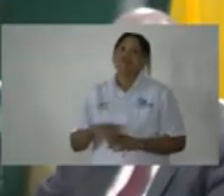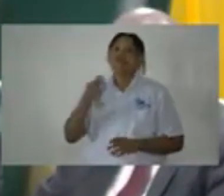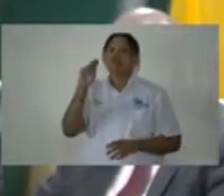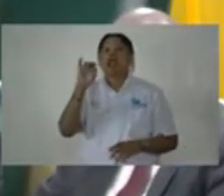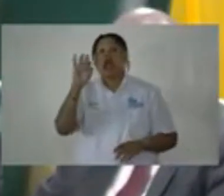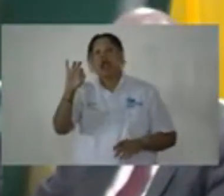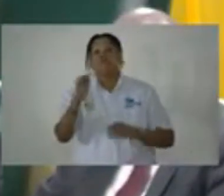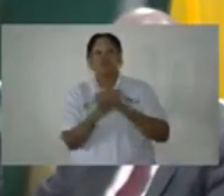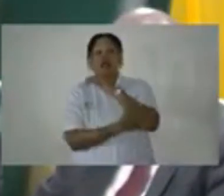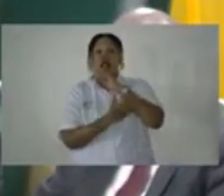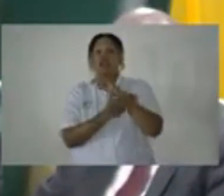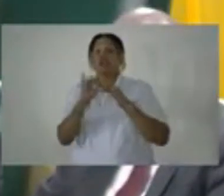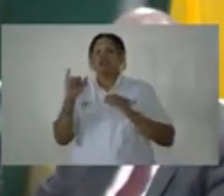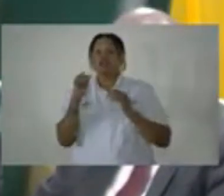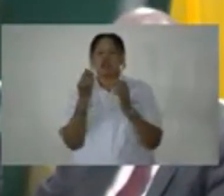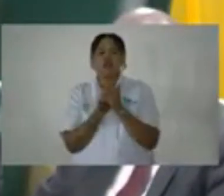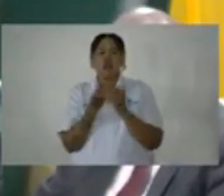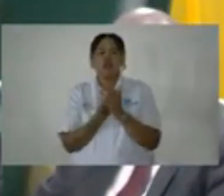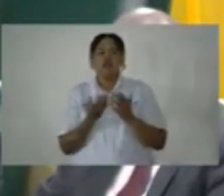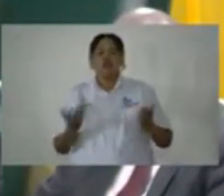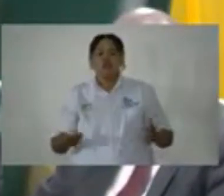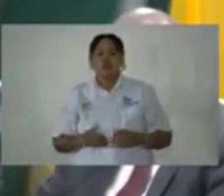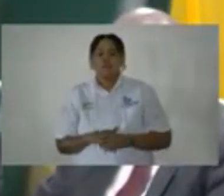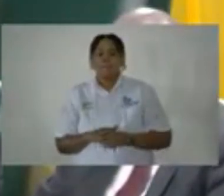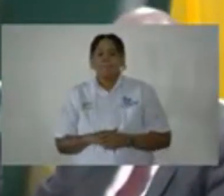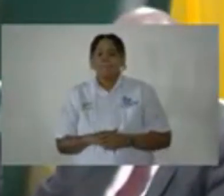Insurance Fund. Now,